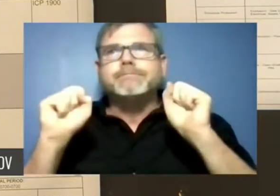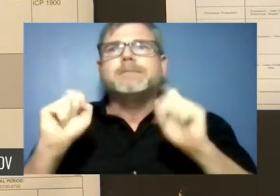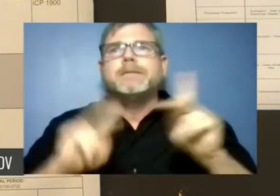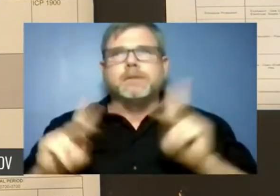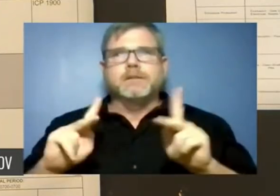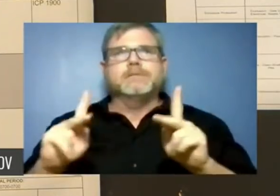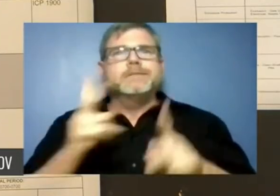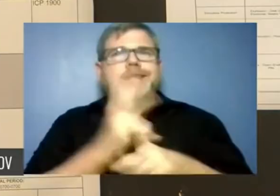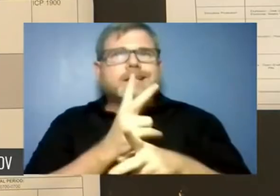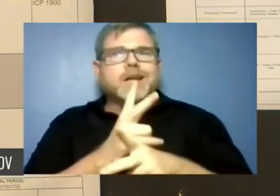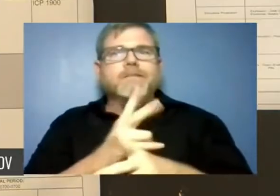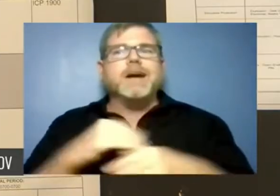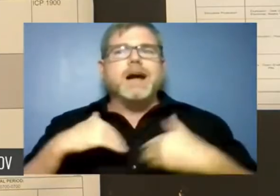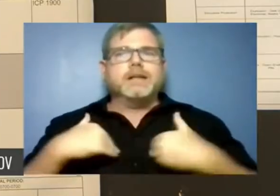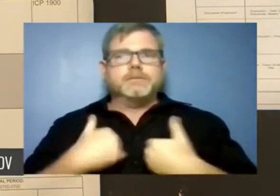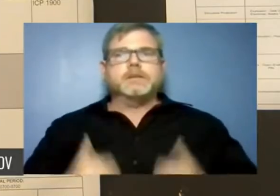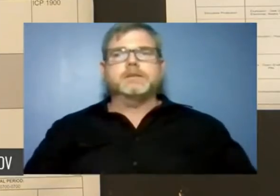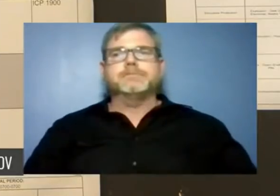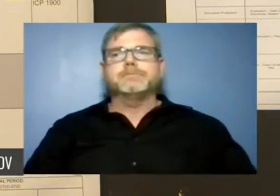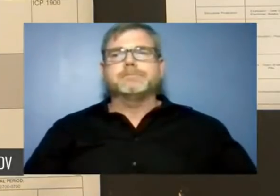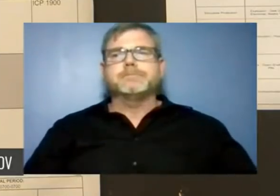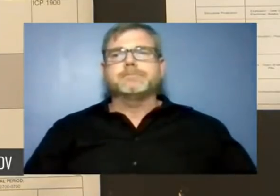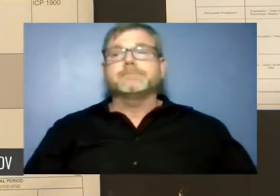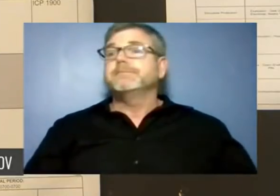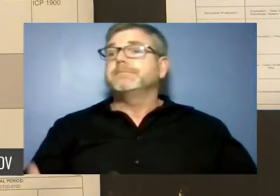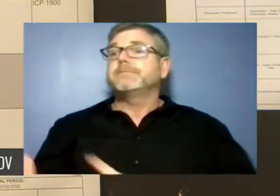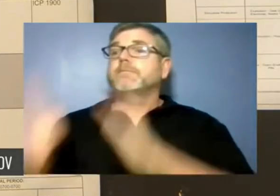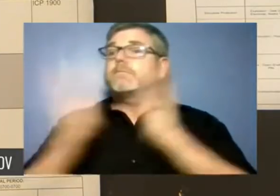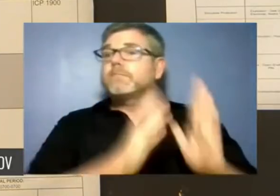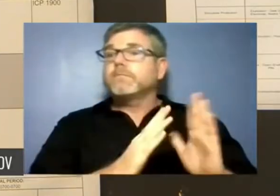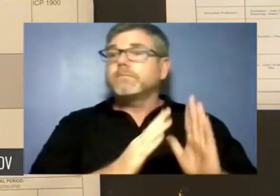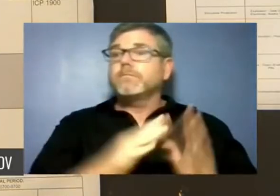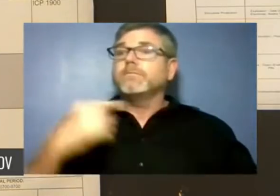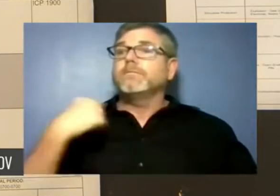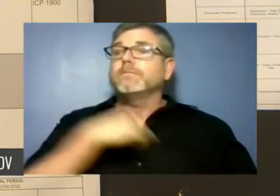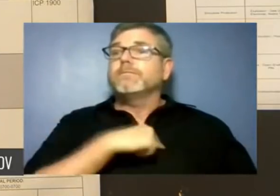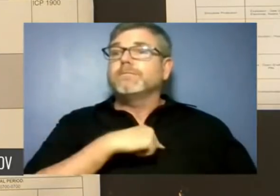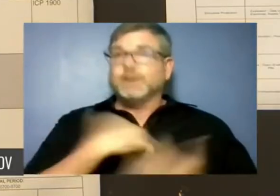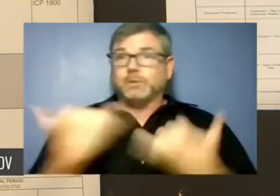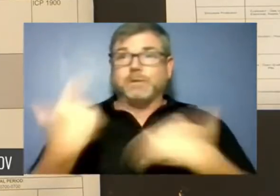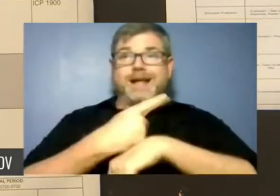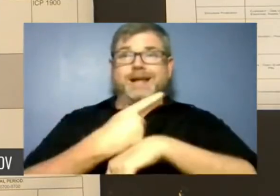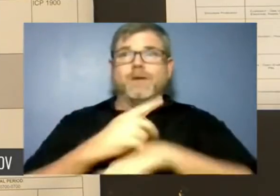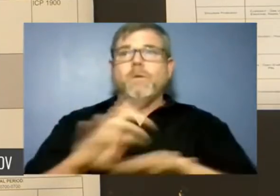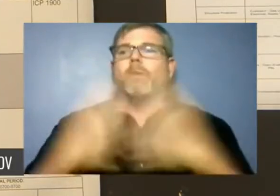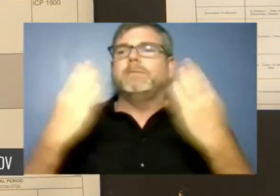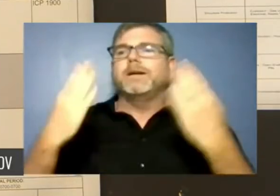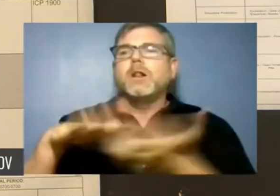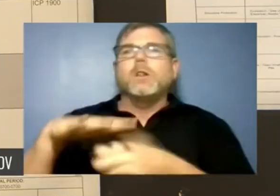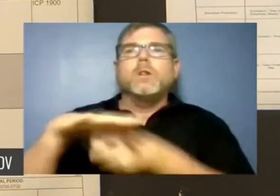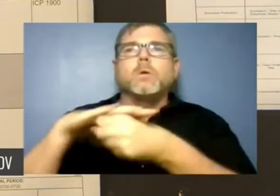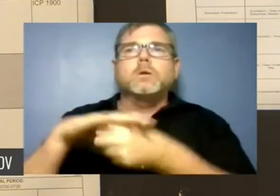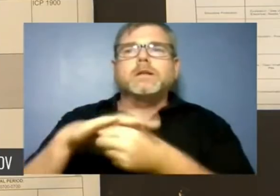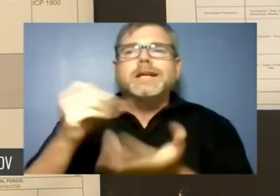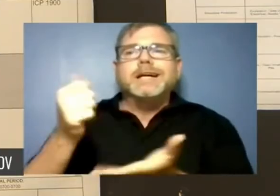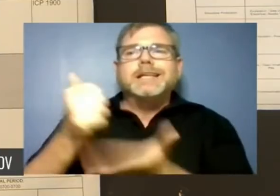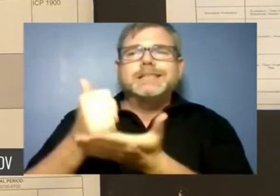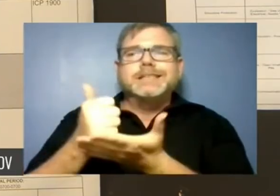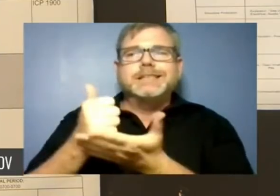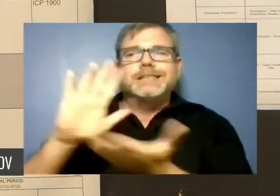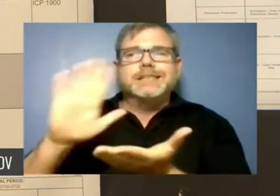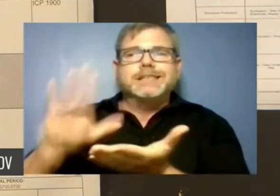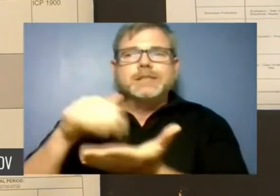and at the old probation building at 1446 East Main Street in Quincy, and we'll continue to operate that through